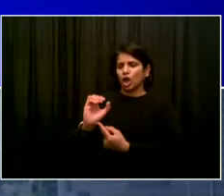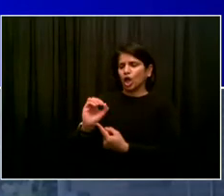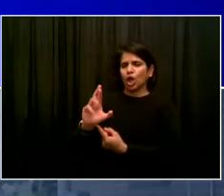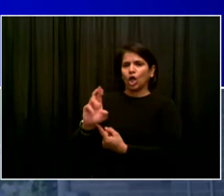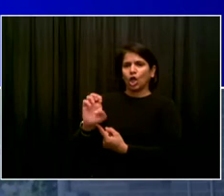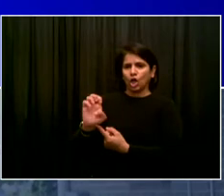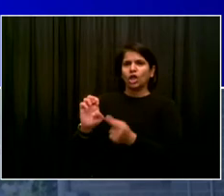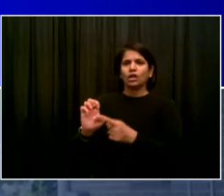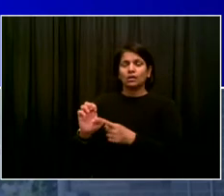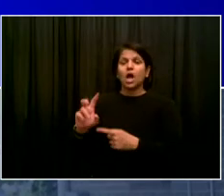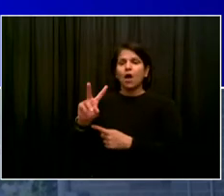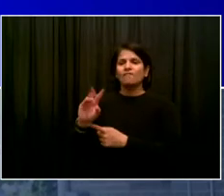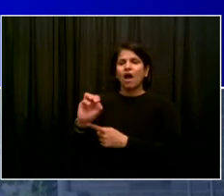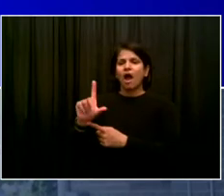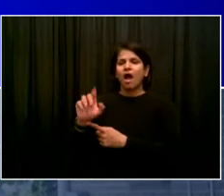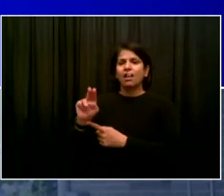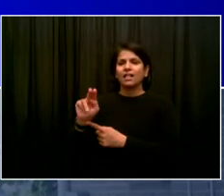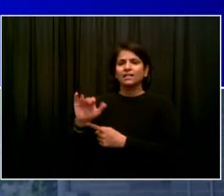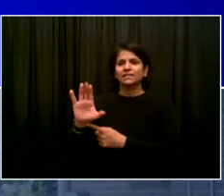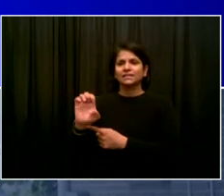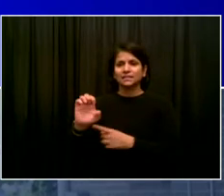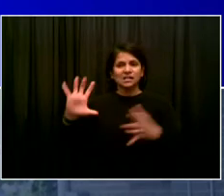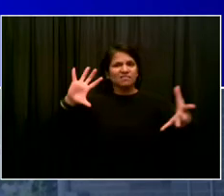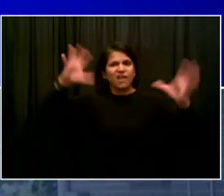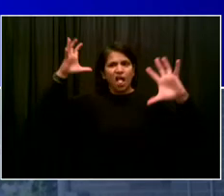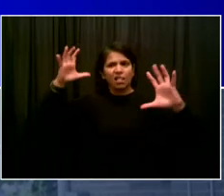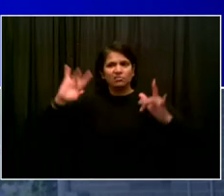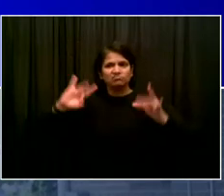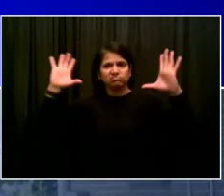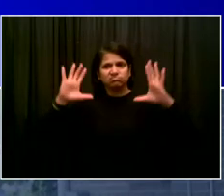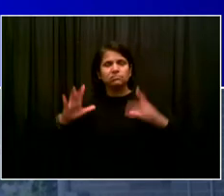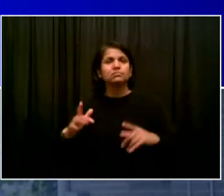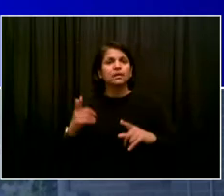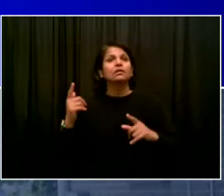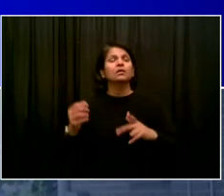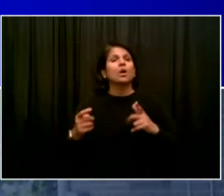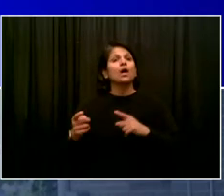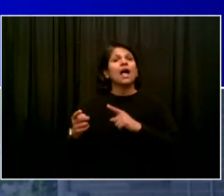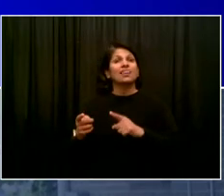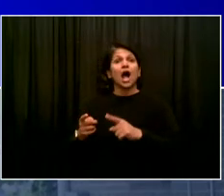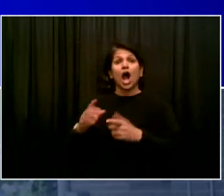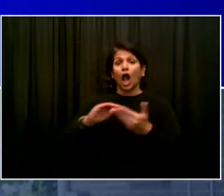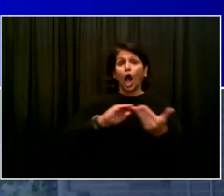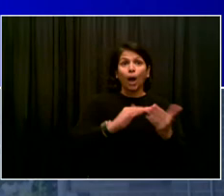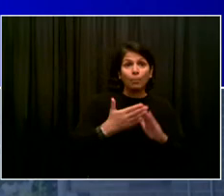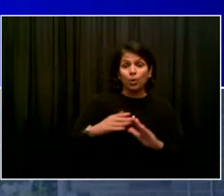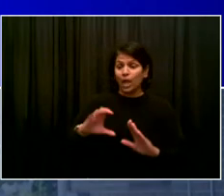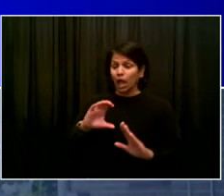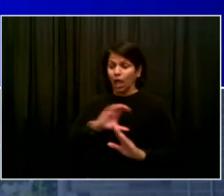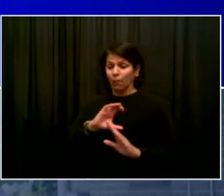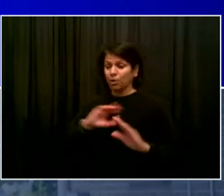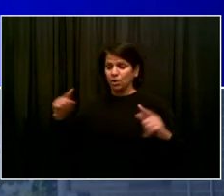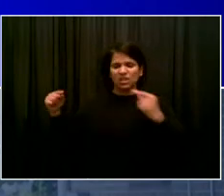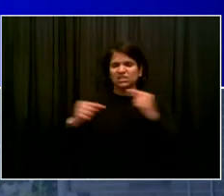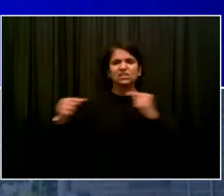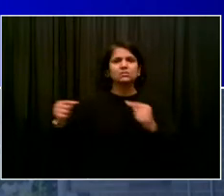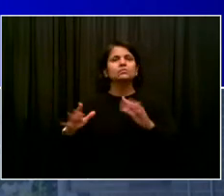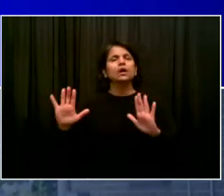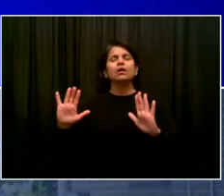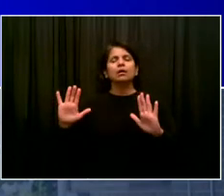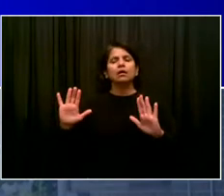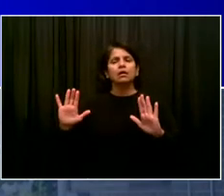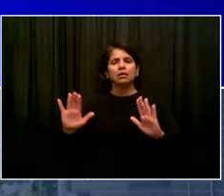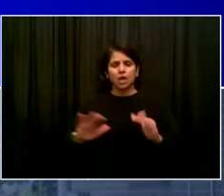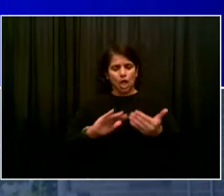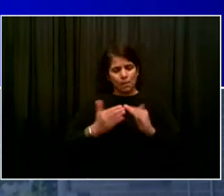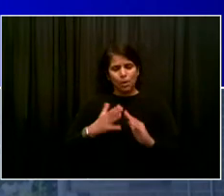is a historical moment that has really not been fully recognized enough. We want to, in one of our